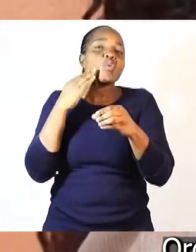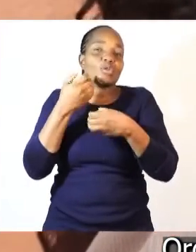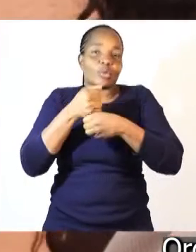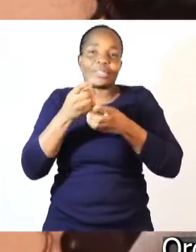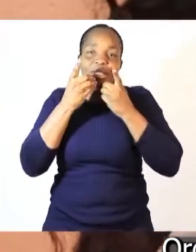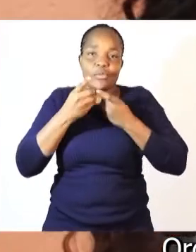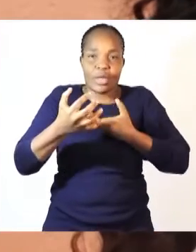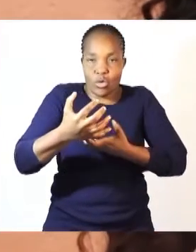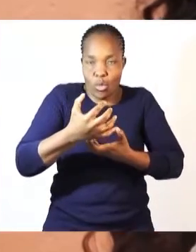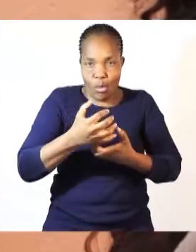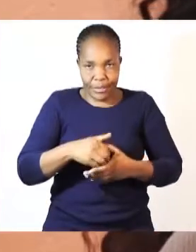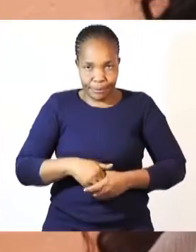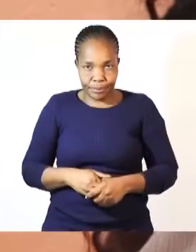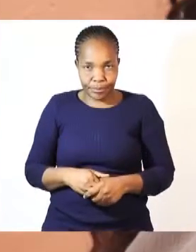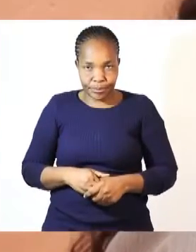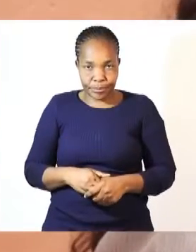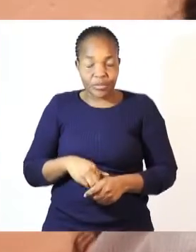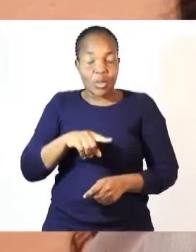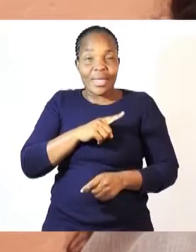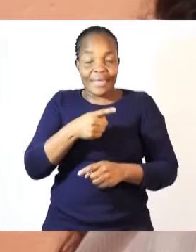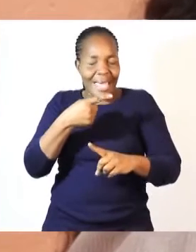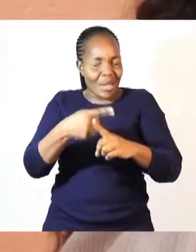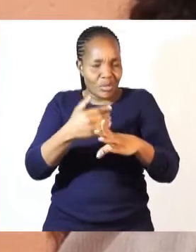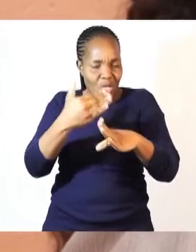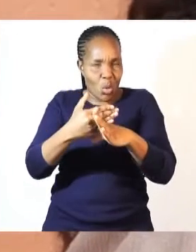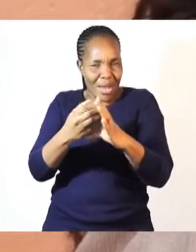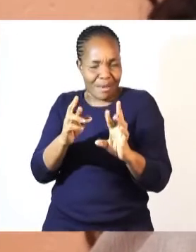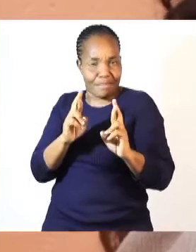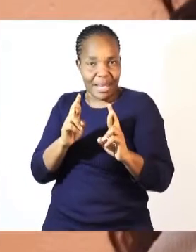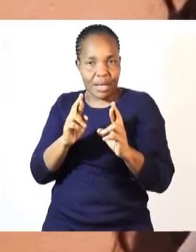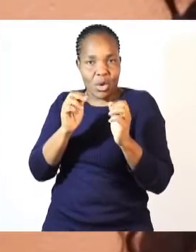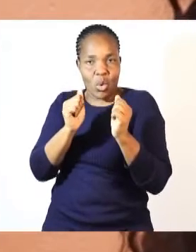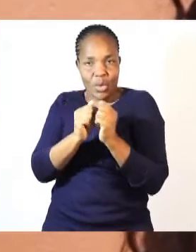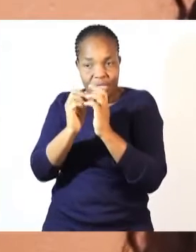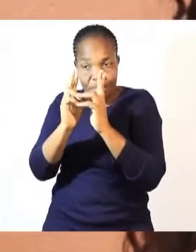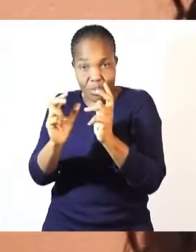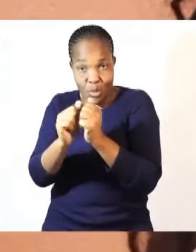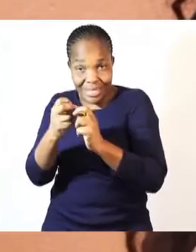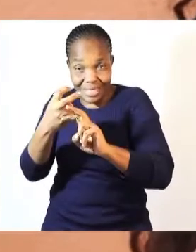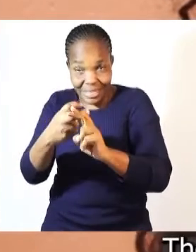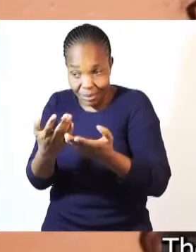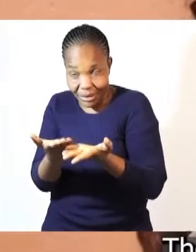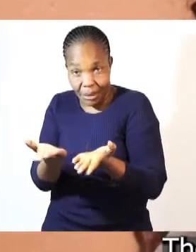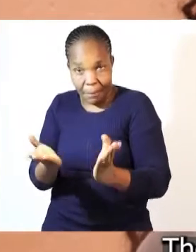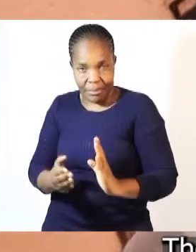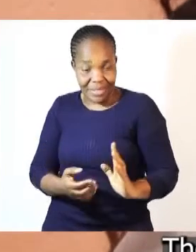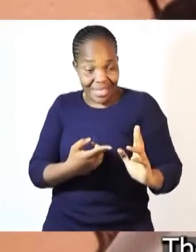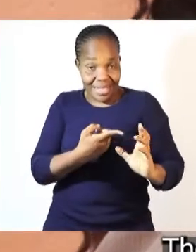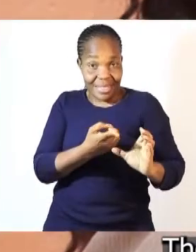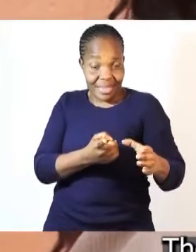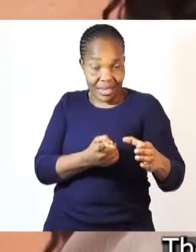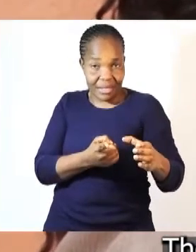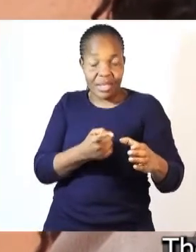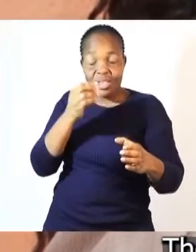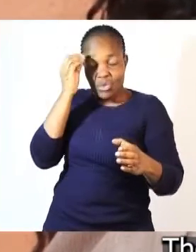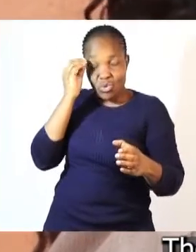data because they are the ones who work directly with persons with disabilities. They therefore know